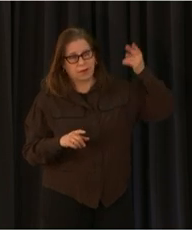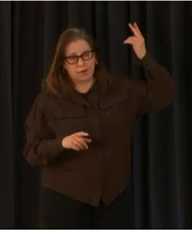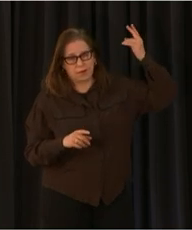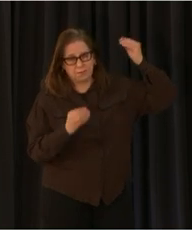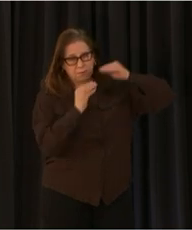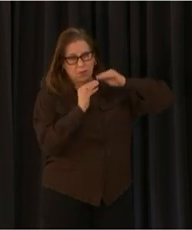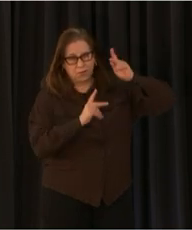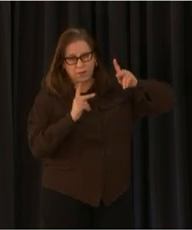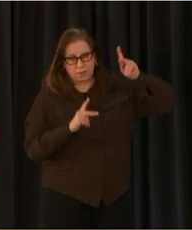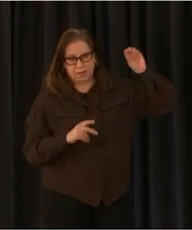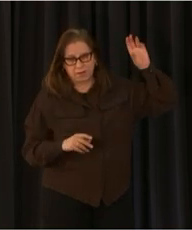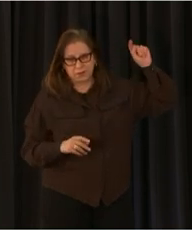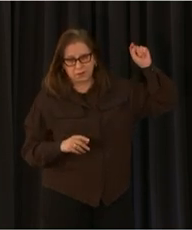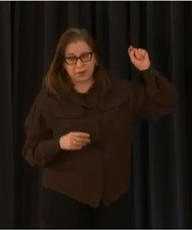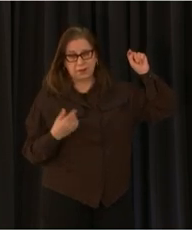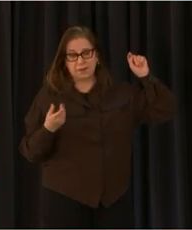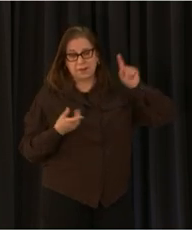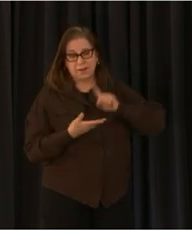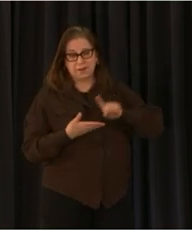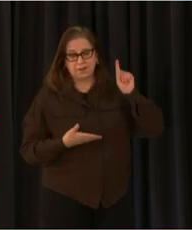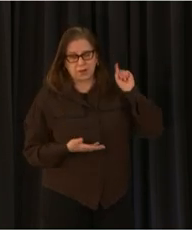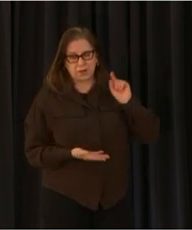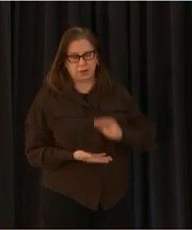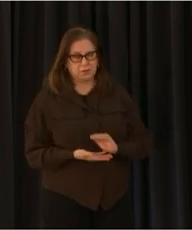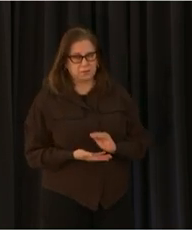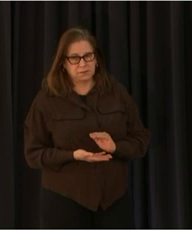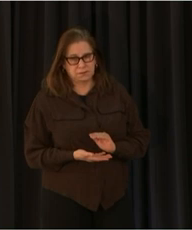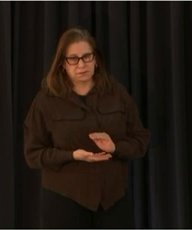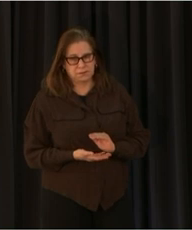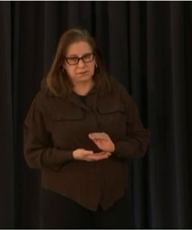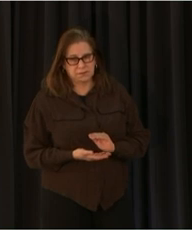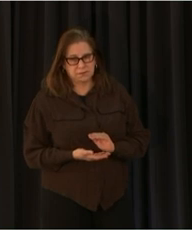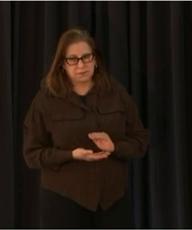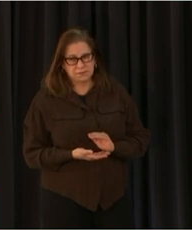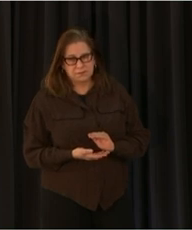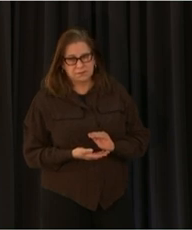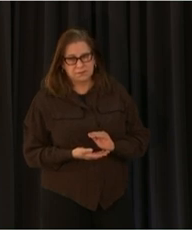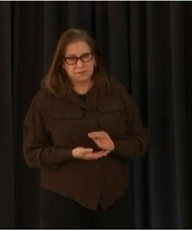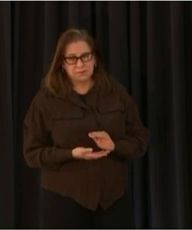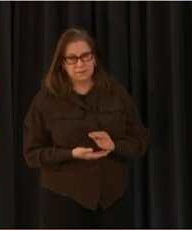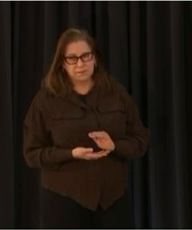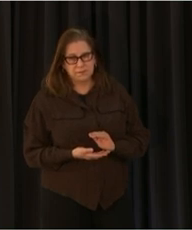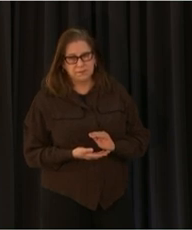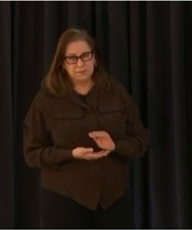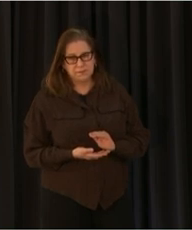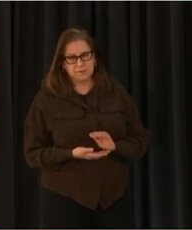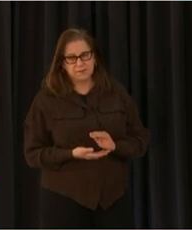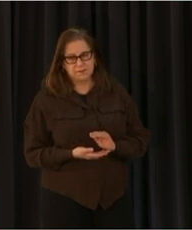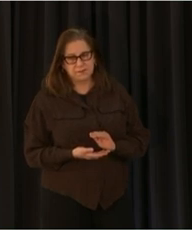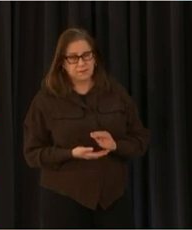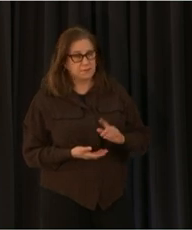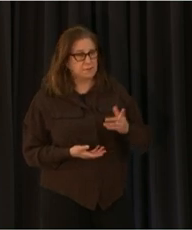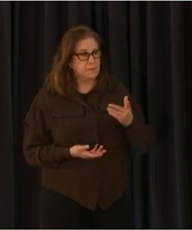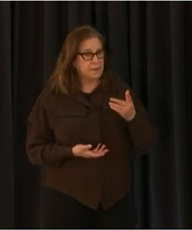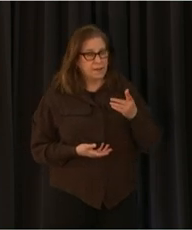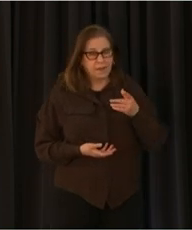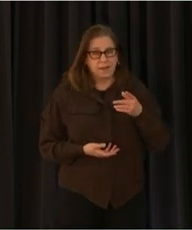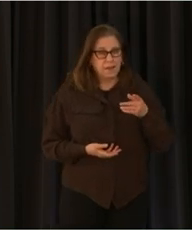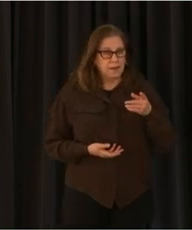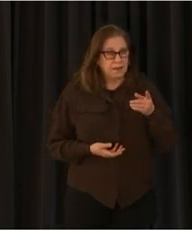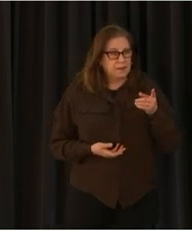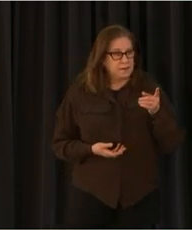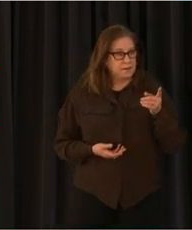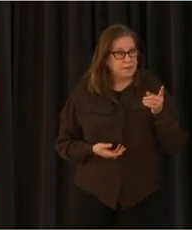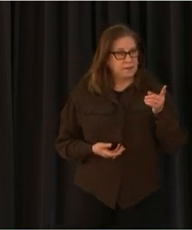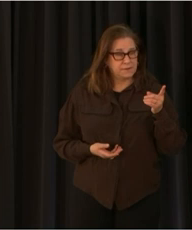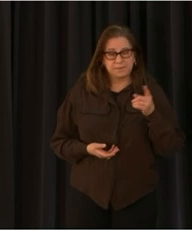doing per capita is much lower than that build of 30,000, 35,000,